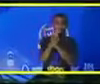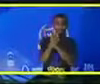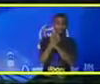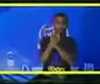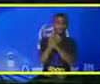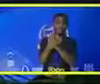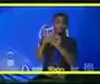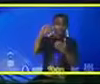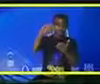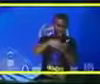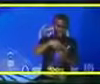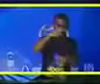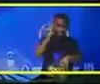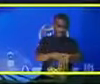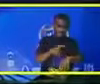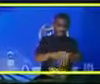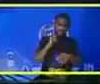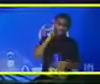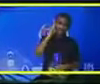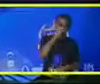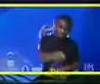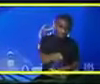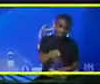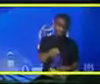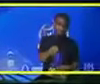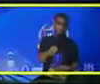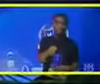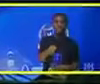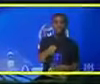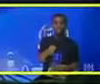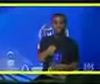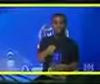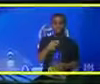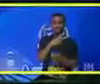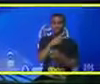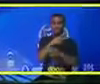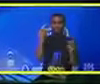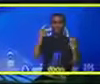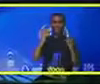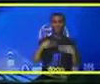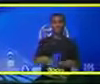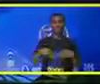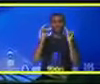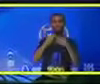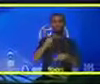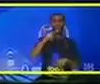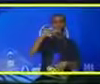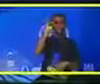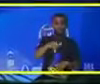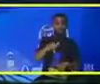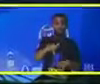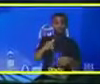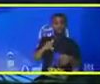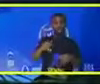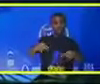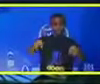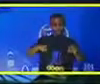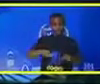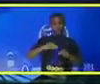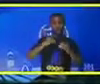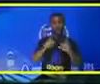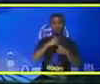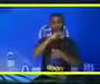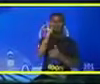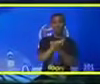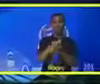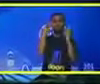Not everybody can say by this time tomorrow. No. There is a throne that must authorize you from heaven. Otherwise, you will